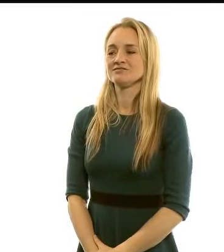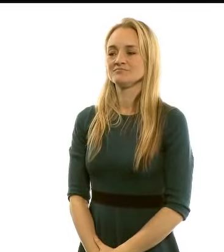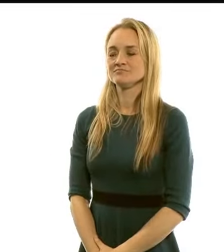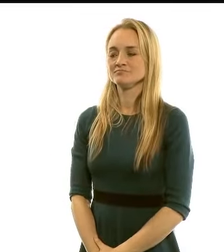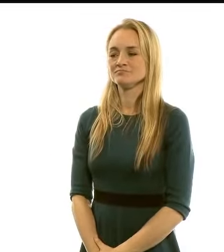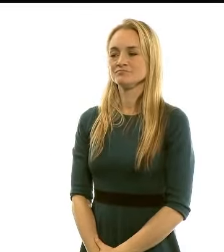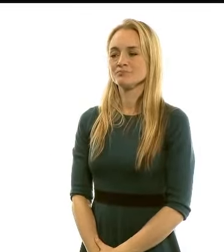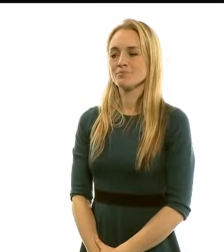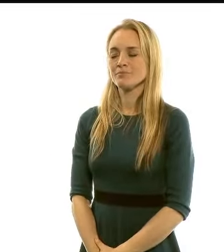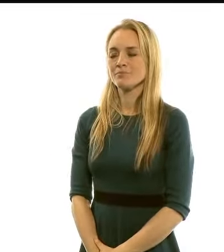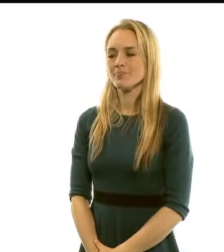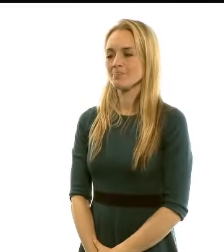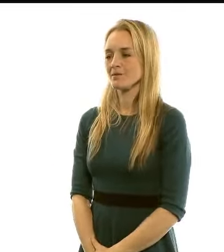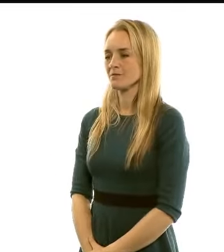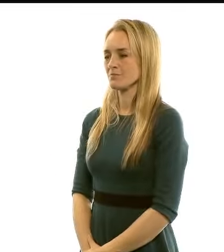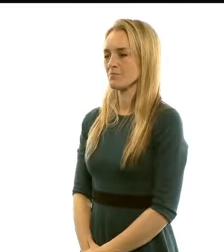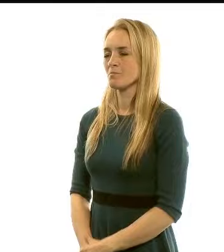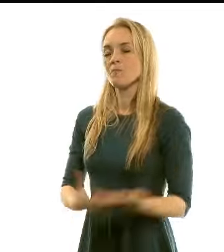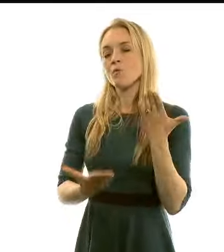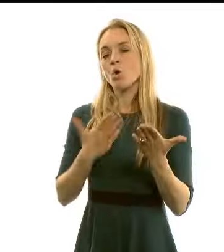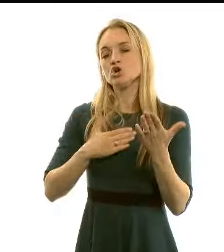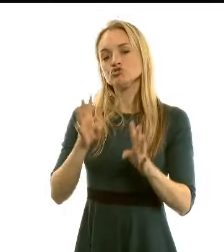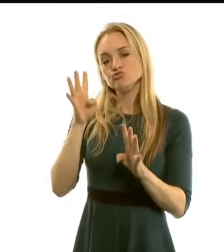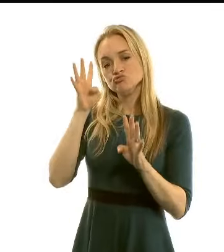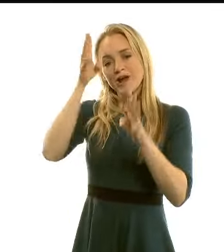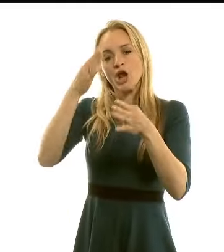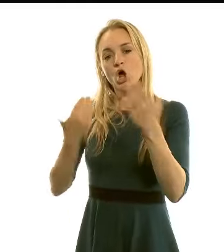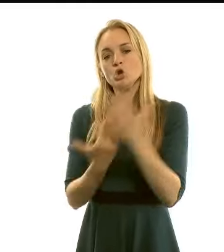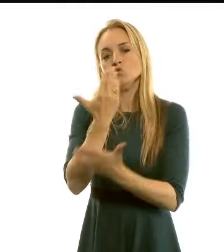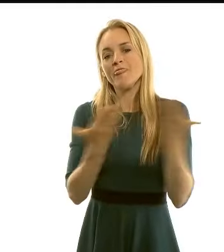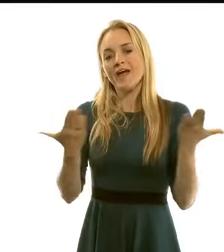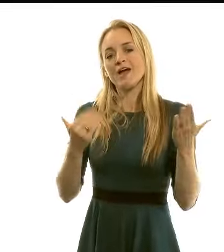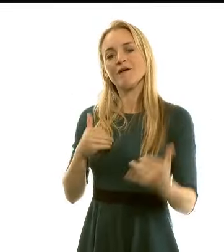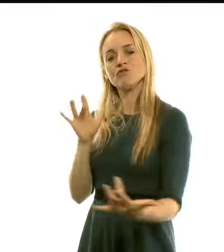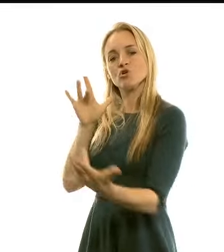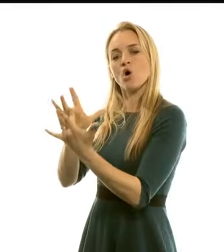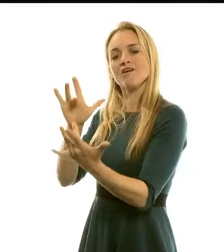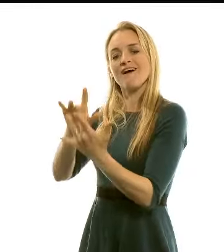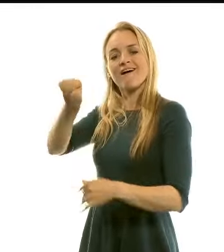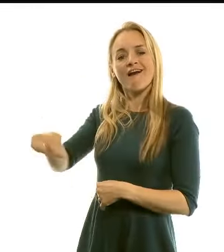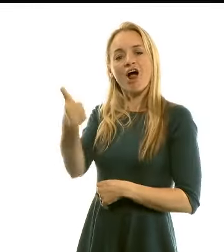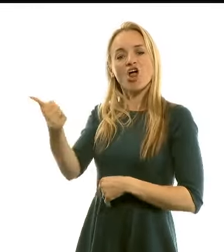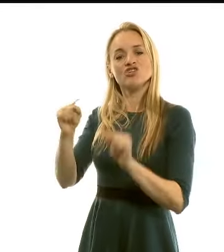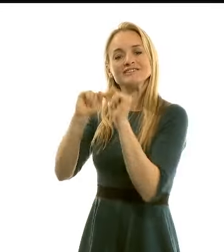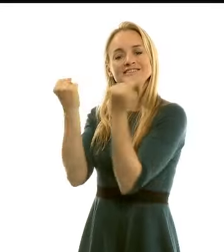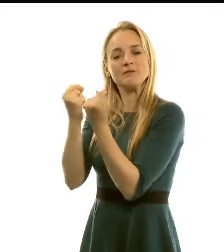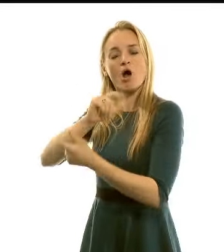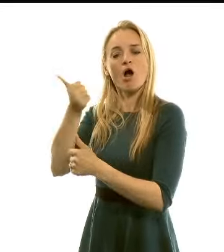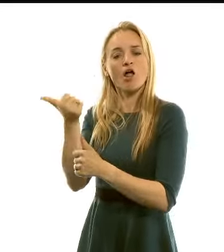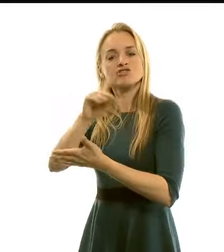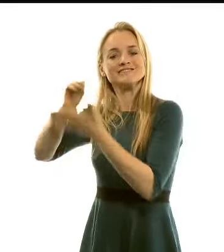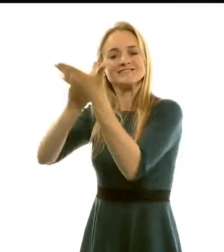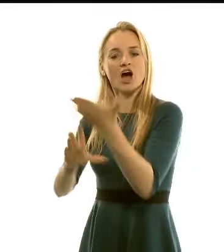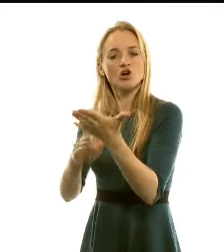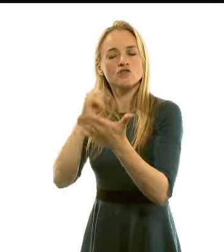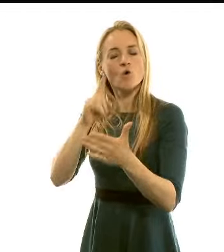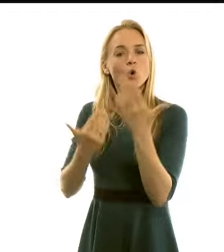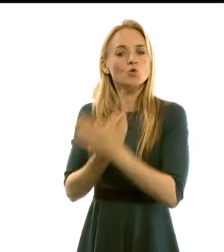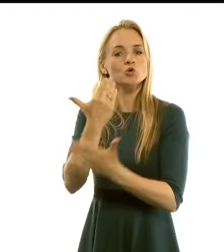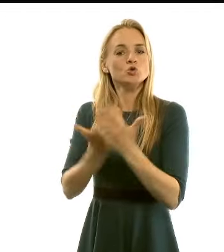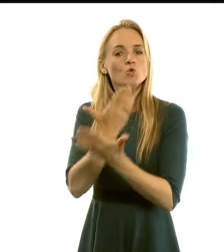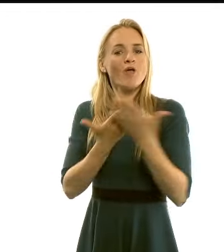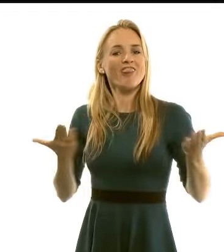go beyond our team. We work with other designers across all LEGO themes to ensure that the new element sparks as much